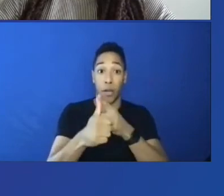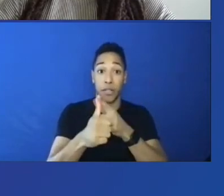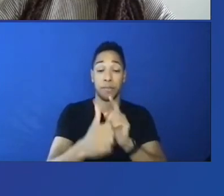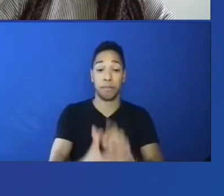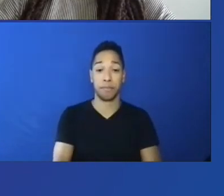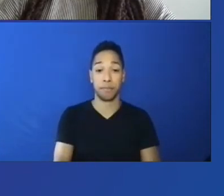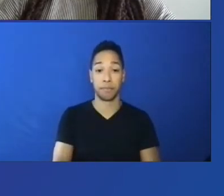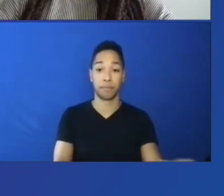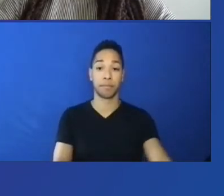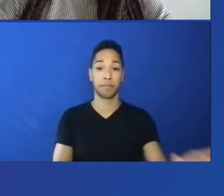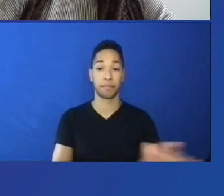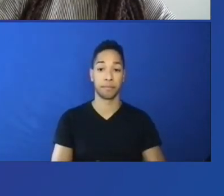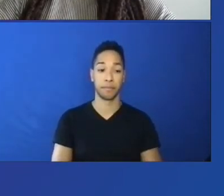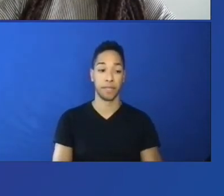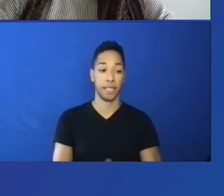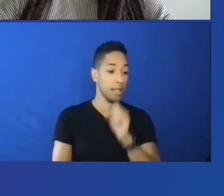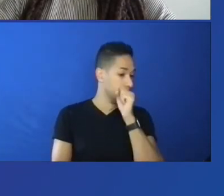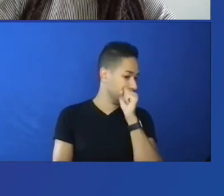that